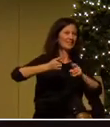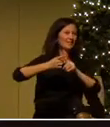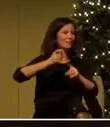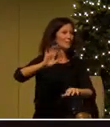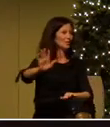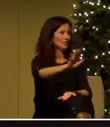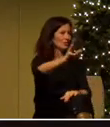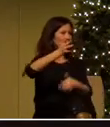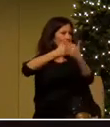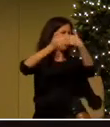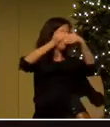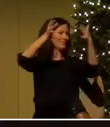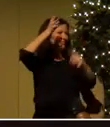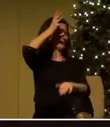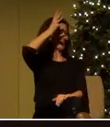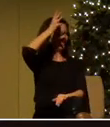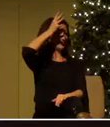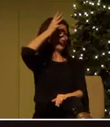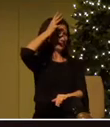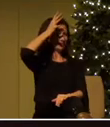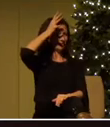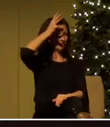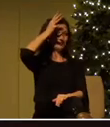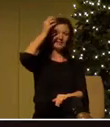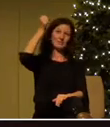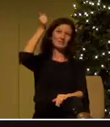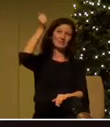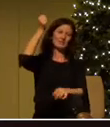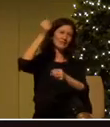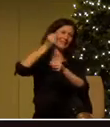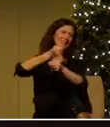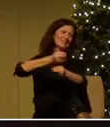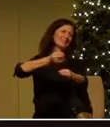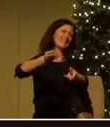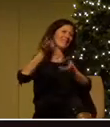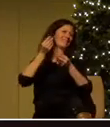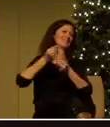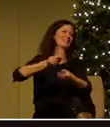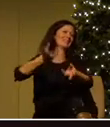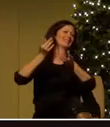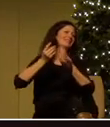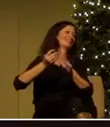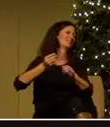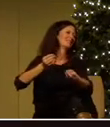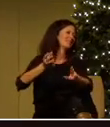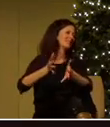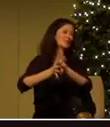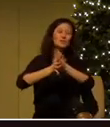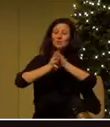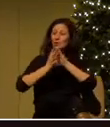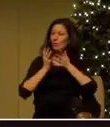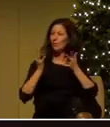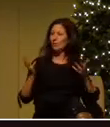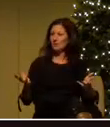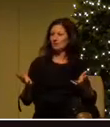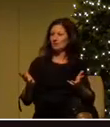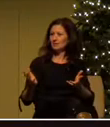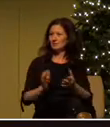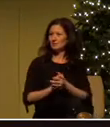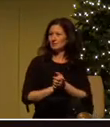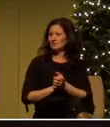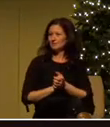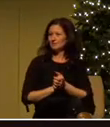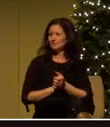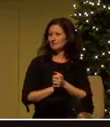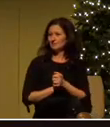Heavenly Father. He's a generous gift giver, a good gift giver, and He gives good gifts.